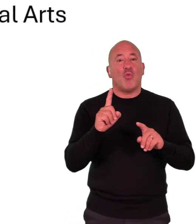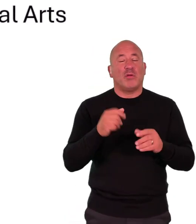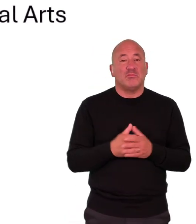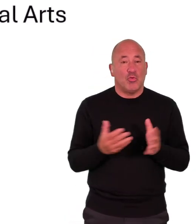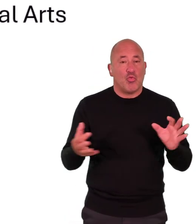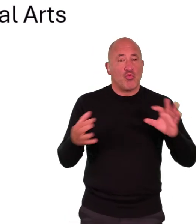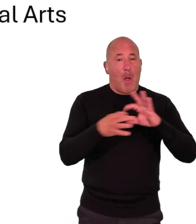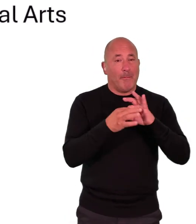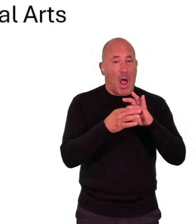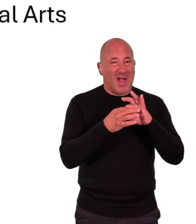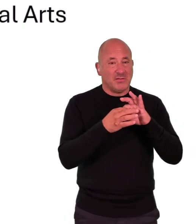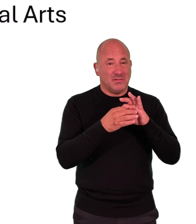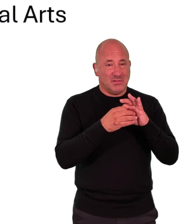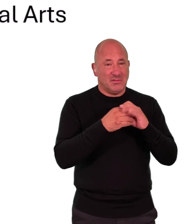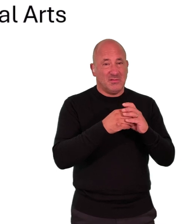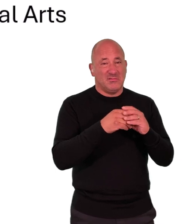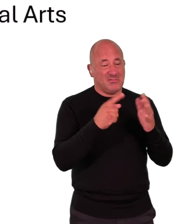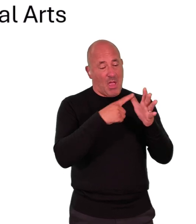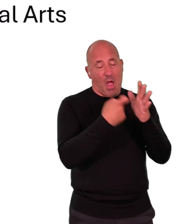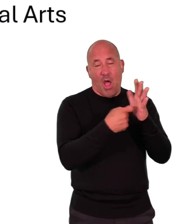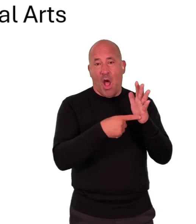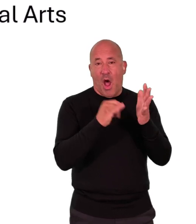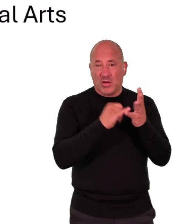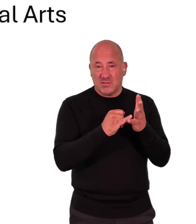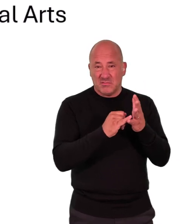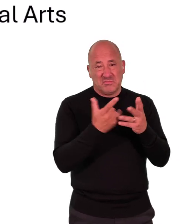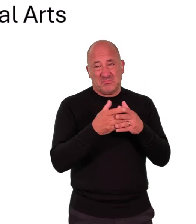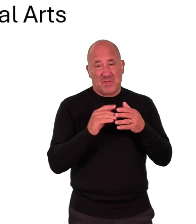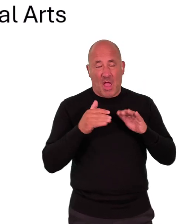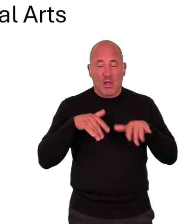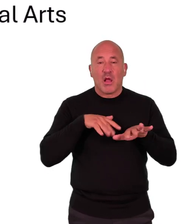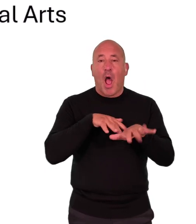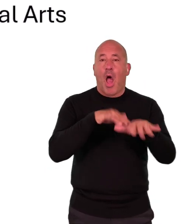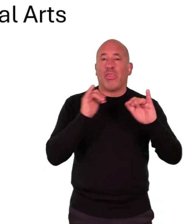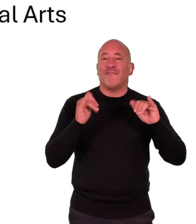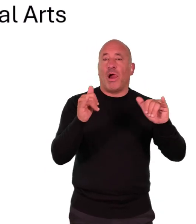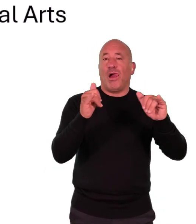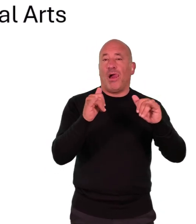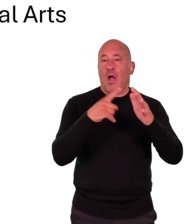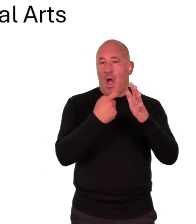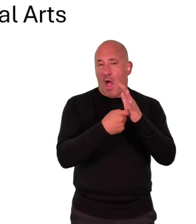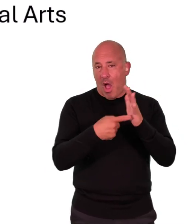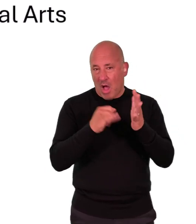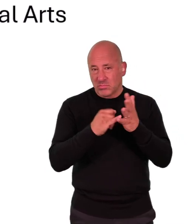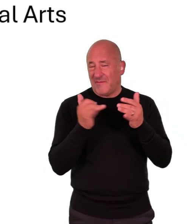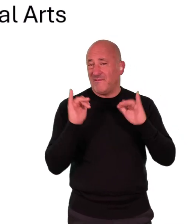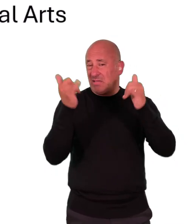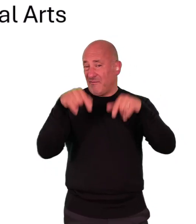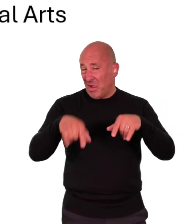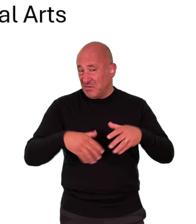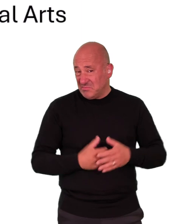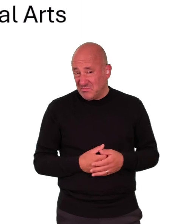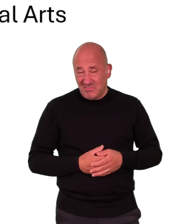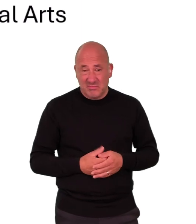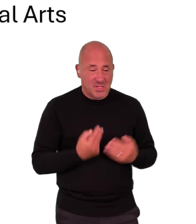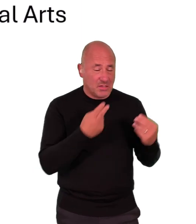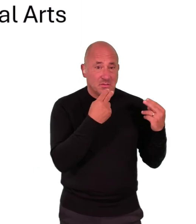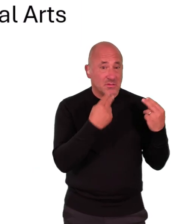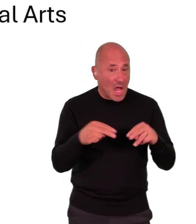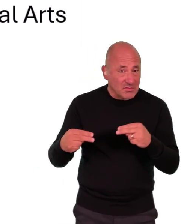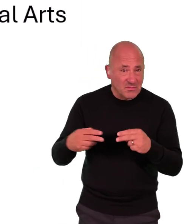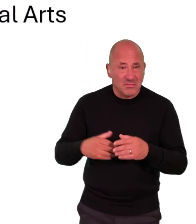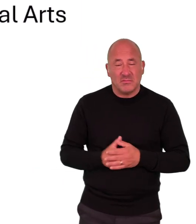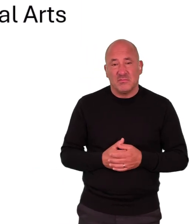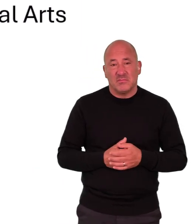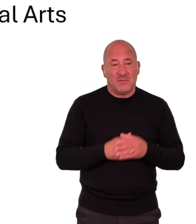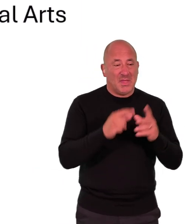literature, museums, music, theatre, and visual arts.